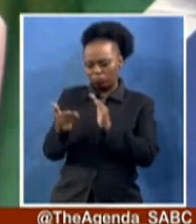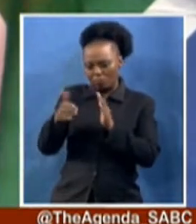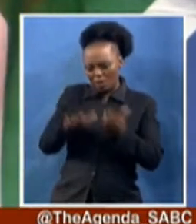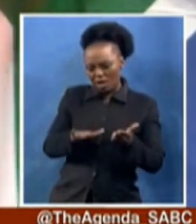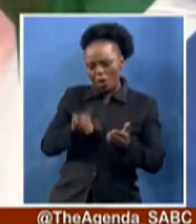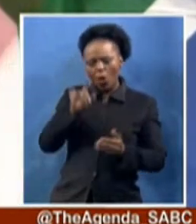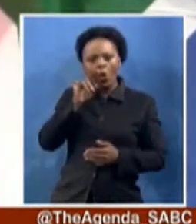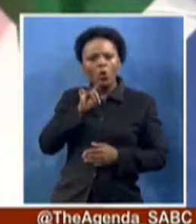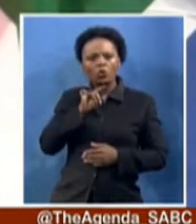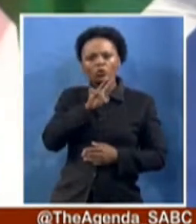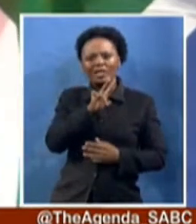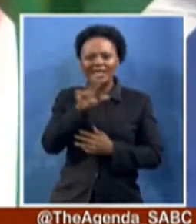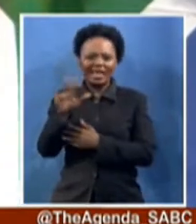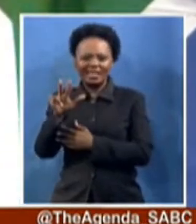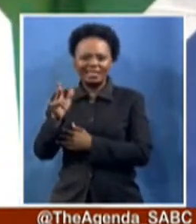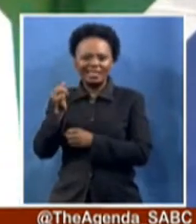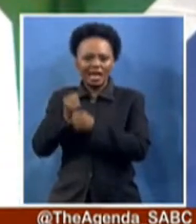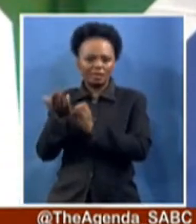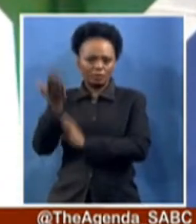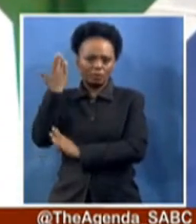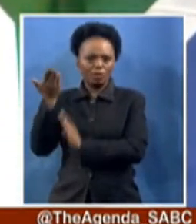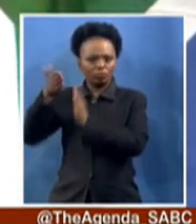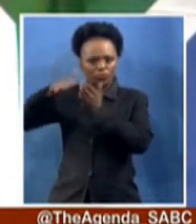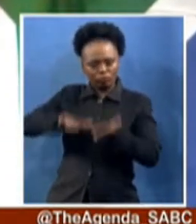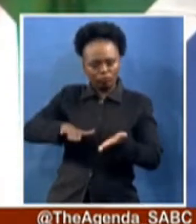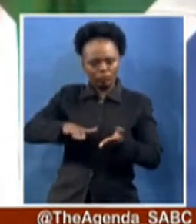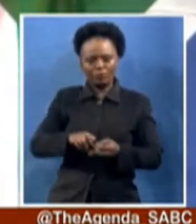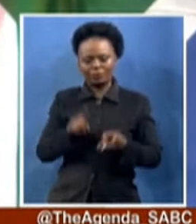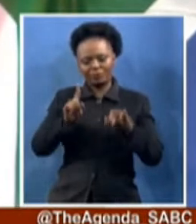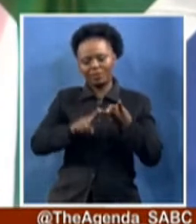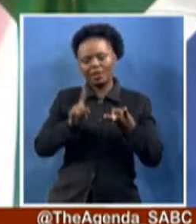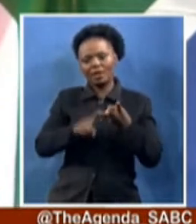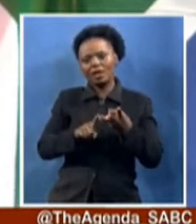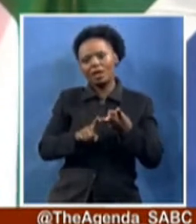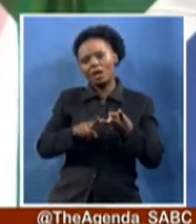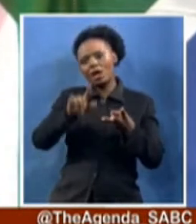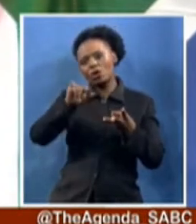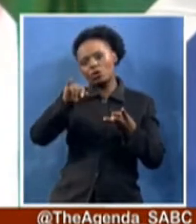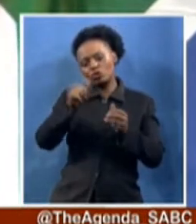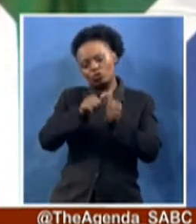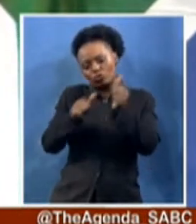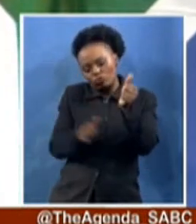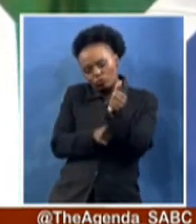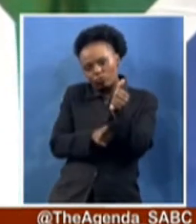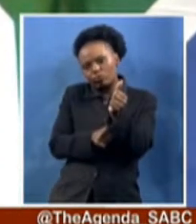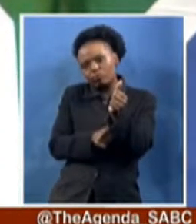It's Martin Luther King Jr., who was assassinated during this month.